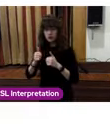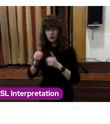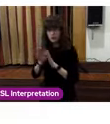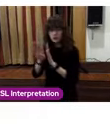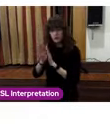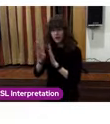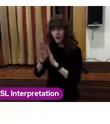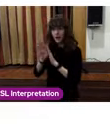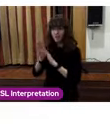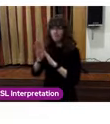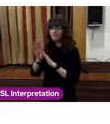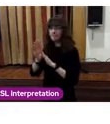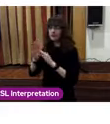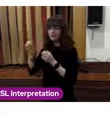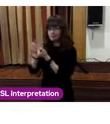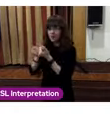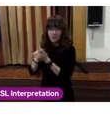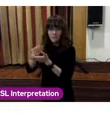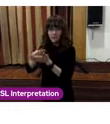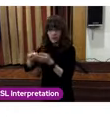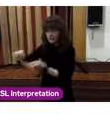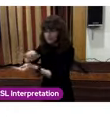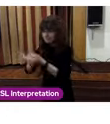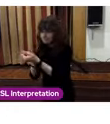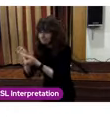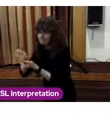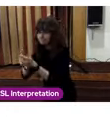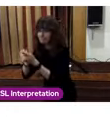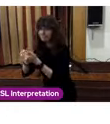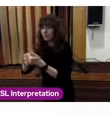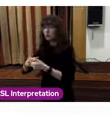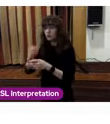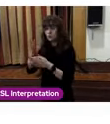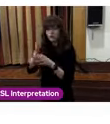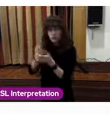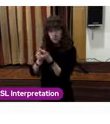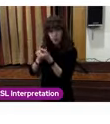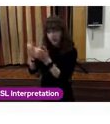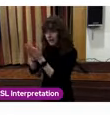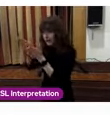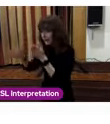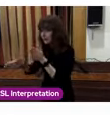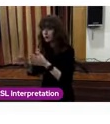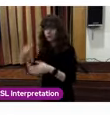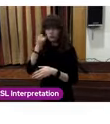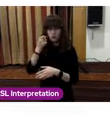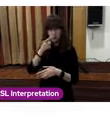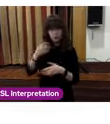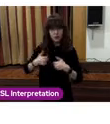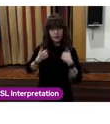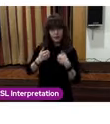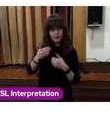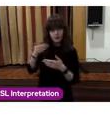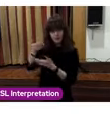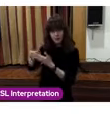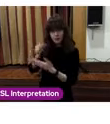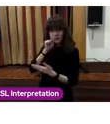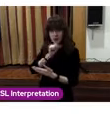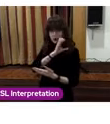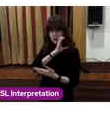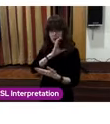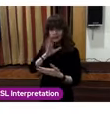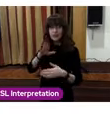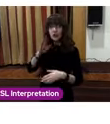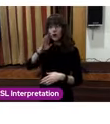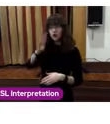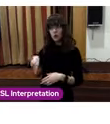everything was shut down, to help people knock on their neighbor's doors if they live next to a senior and maybe a young person